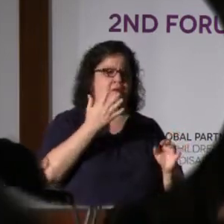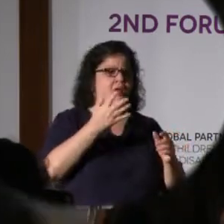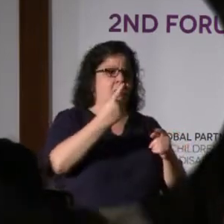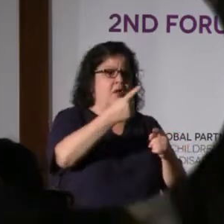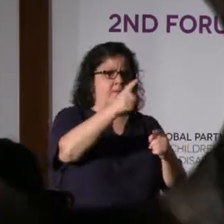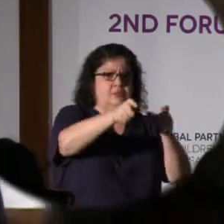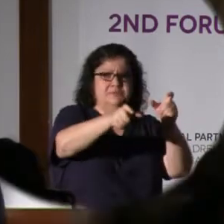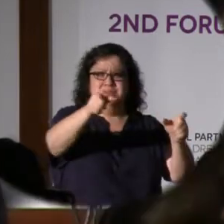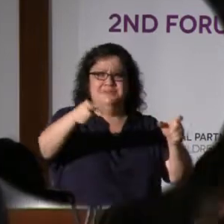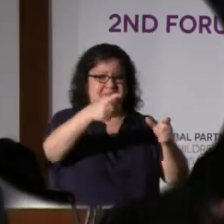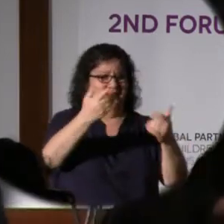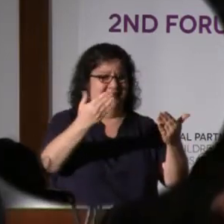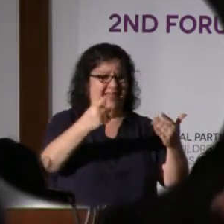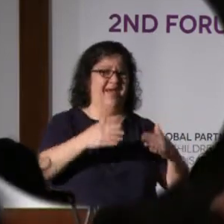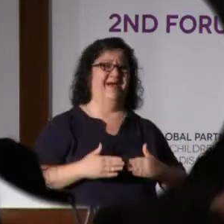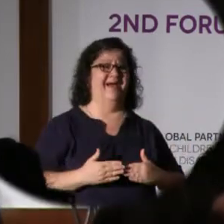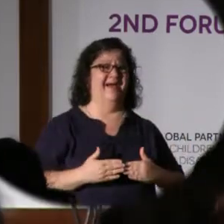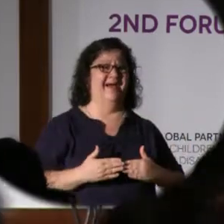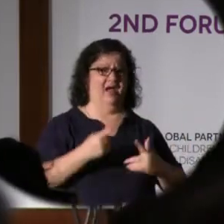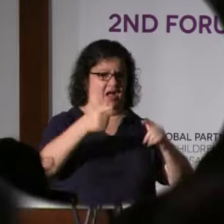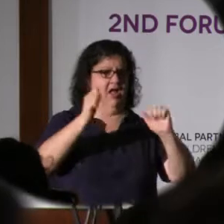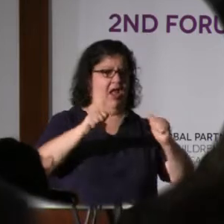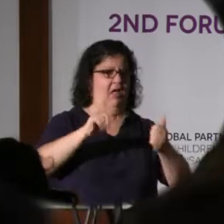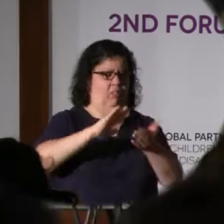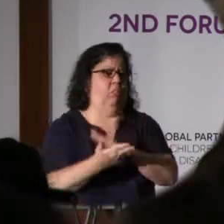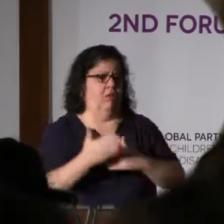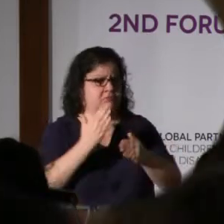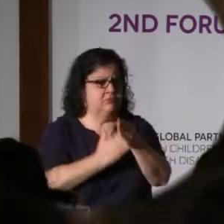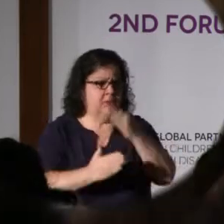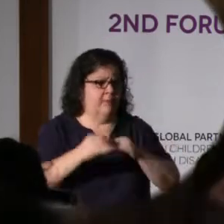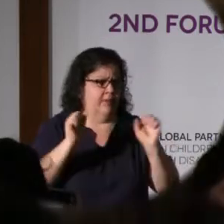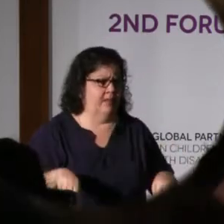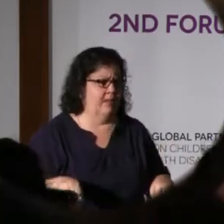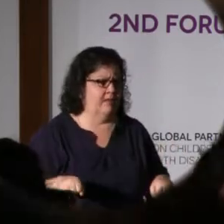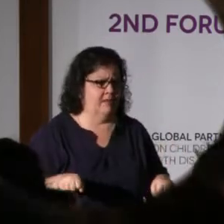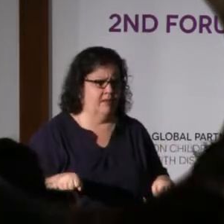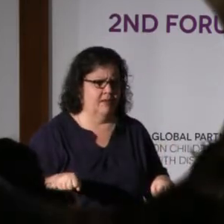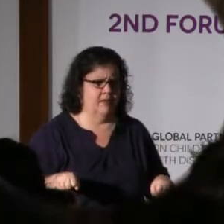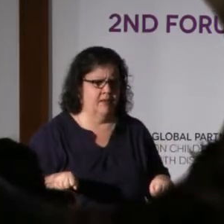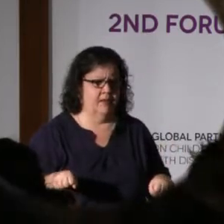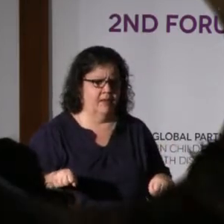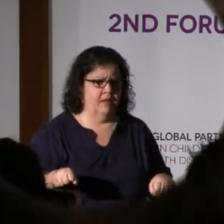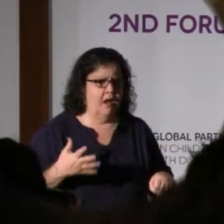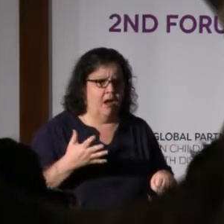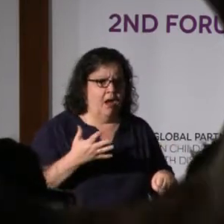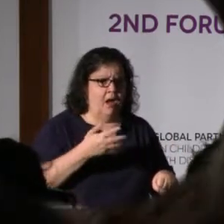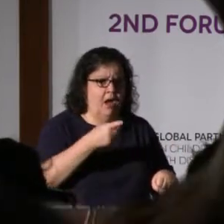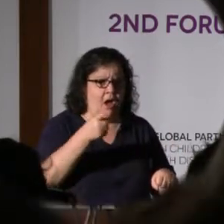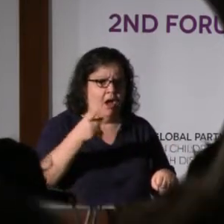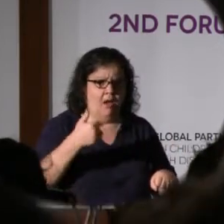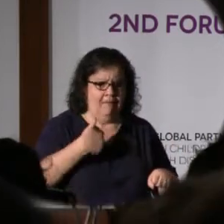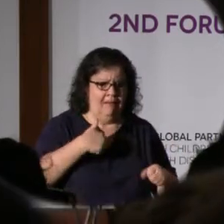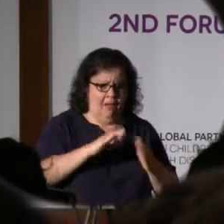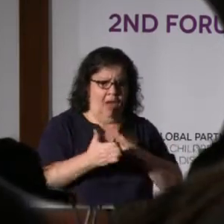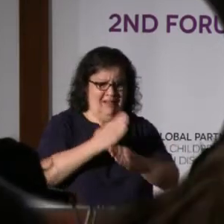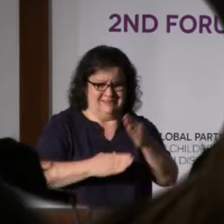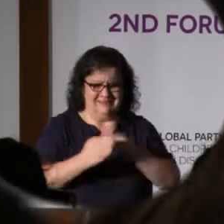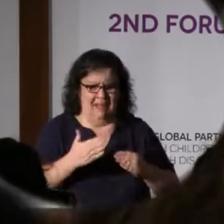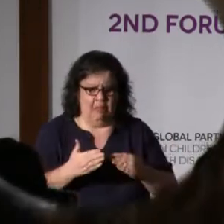be much more understanding to really work for the full inclusion of persons with